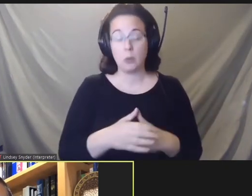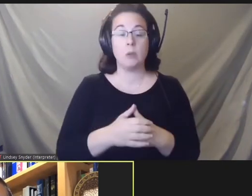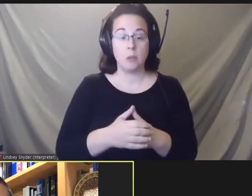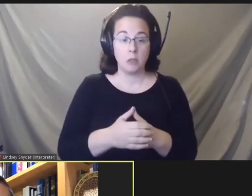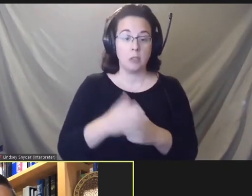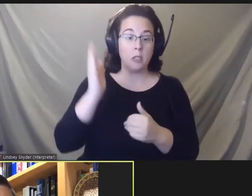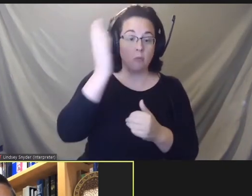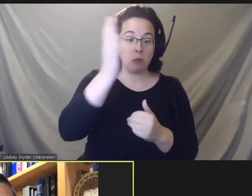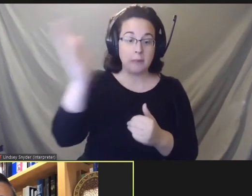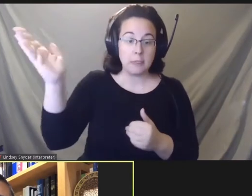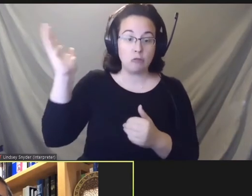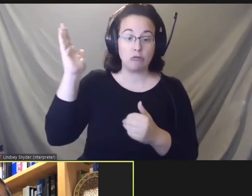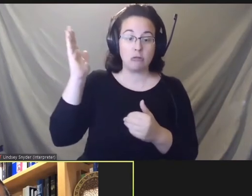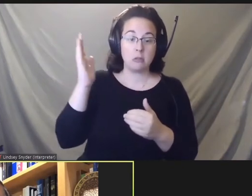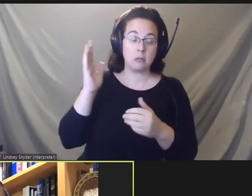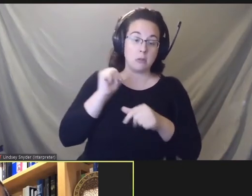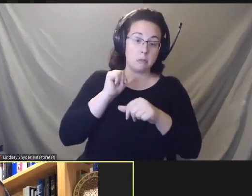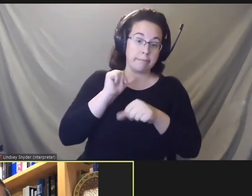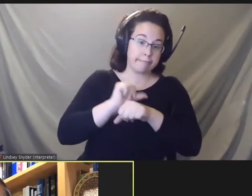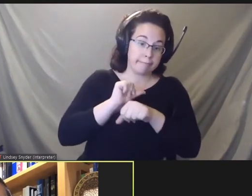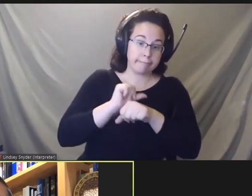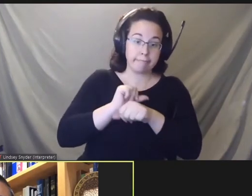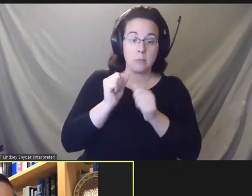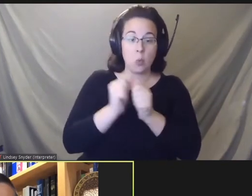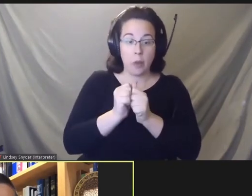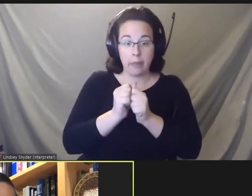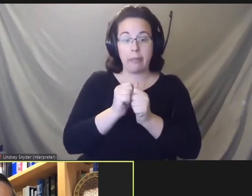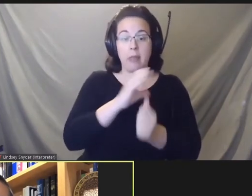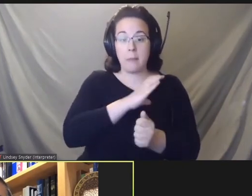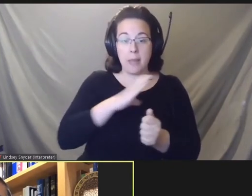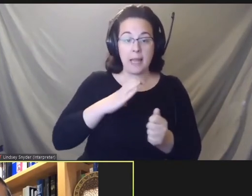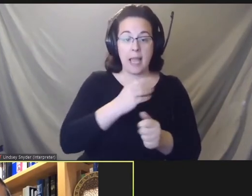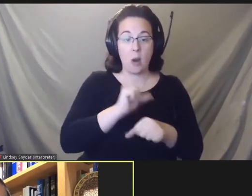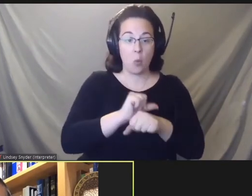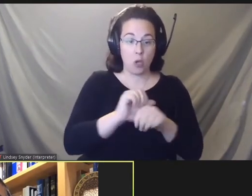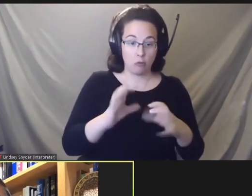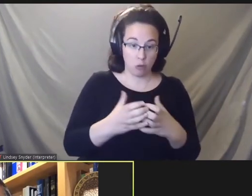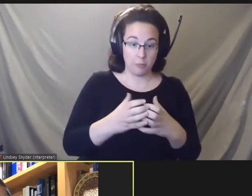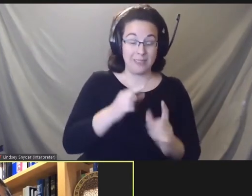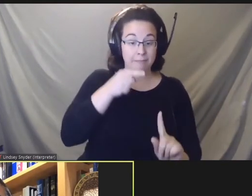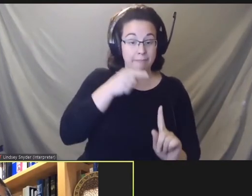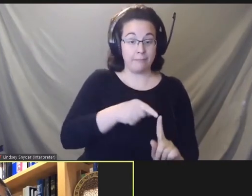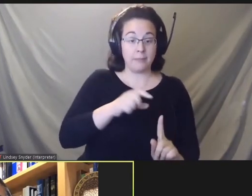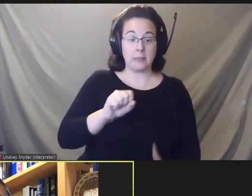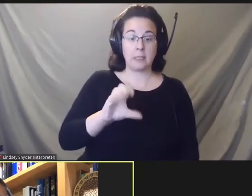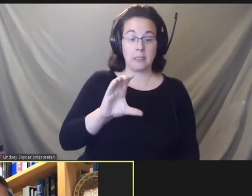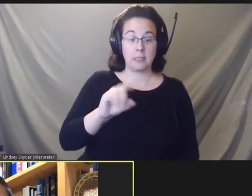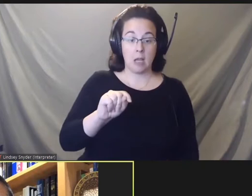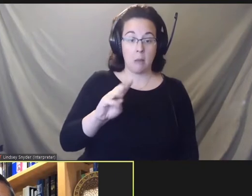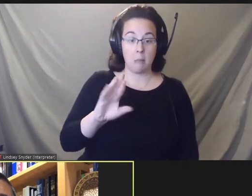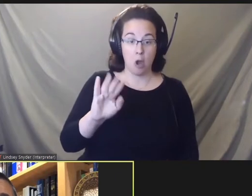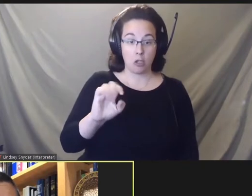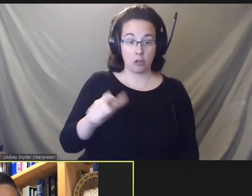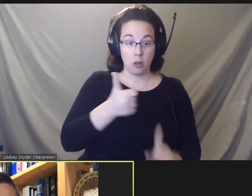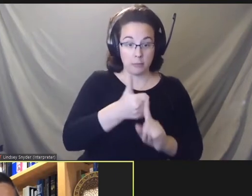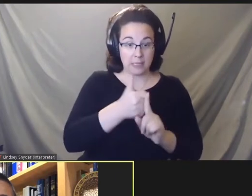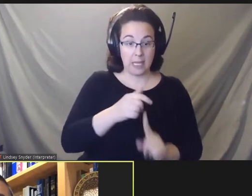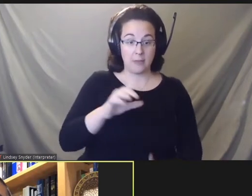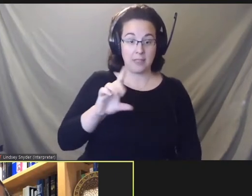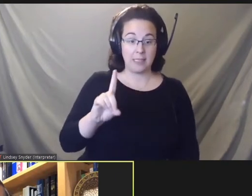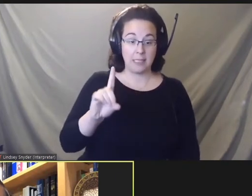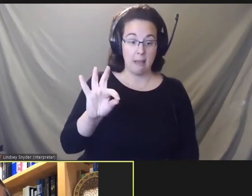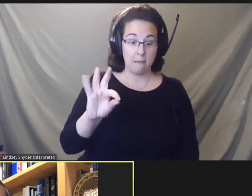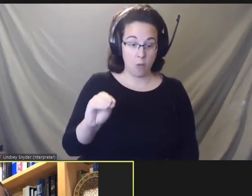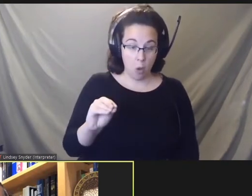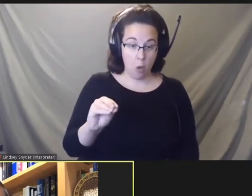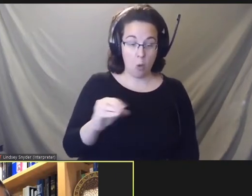through to the committee and its working groups. And in particular, Scott Marshall, who's the Designated Federal Officer, or DFO, as well